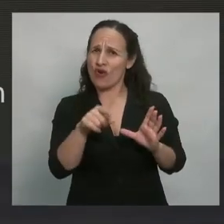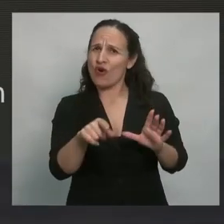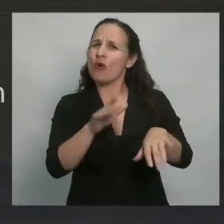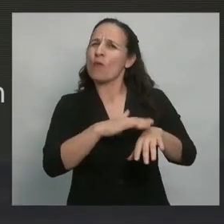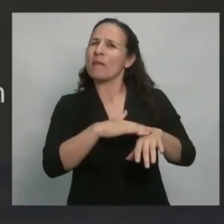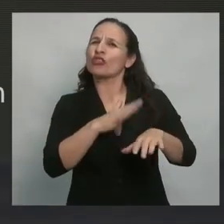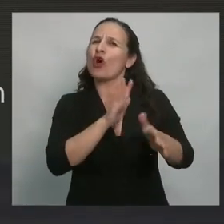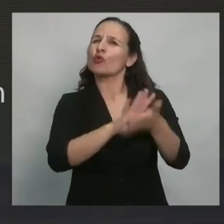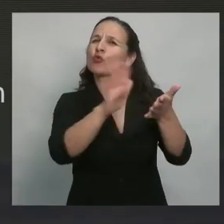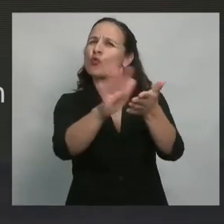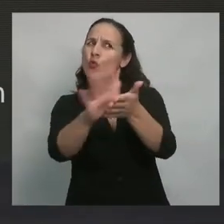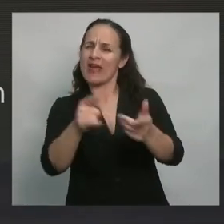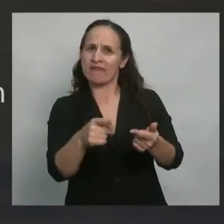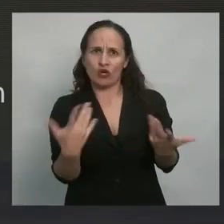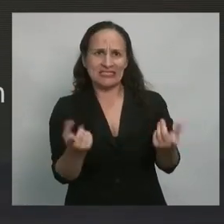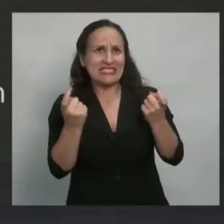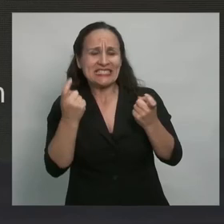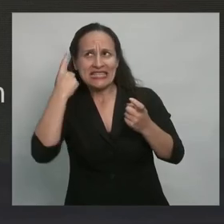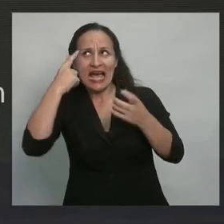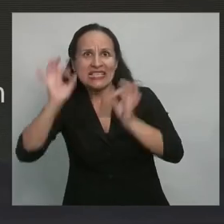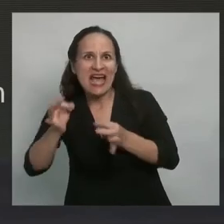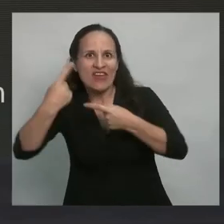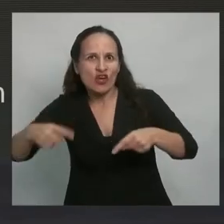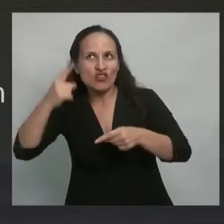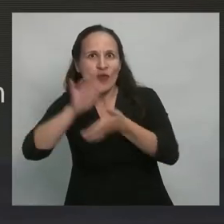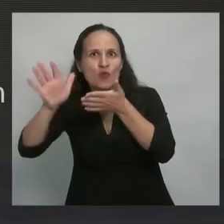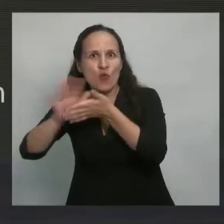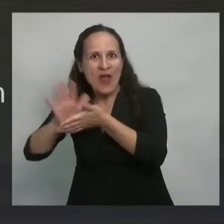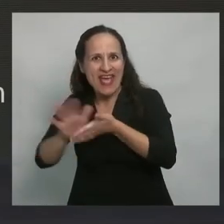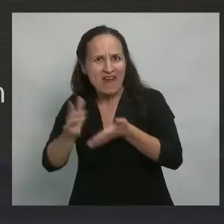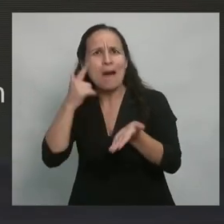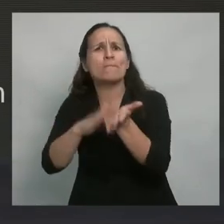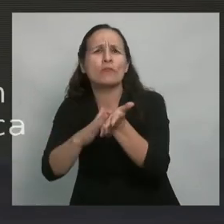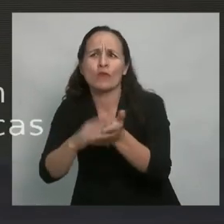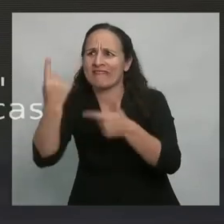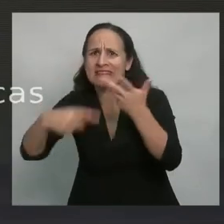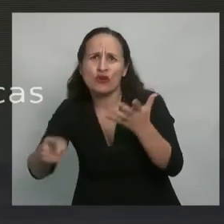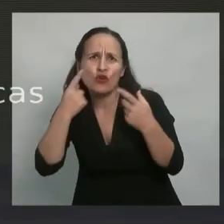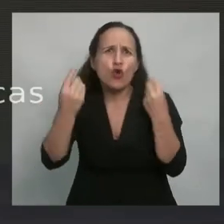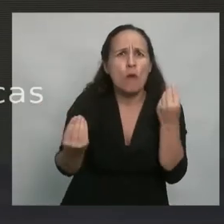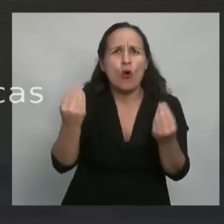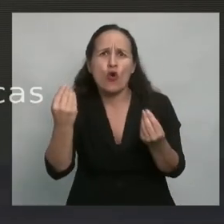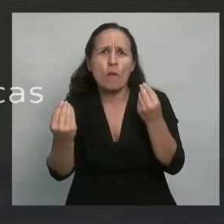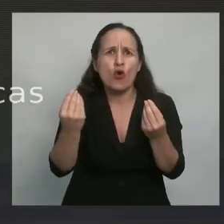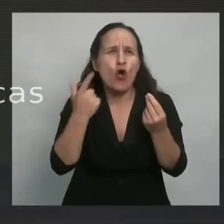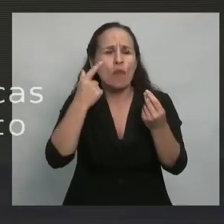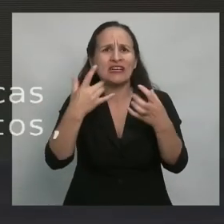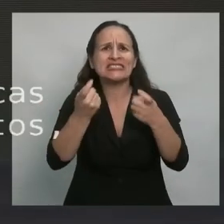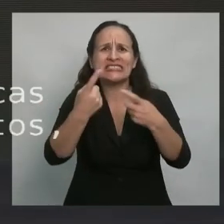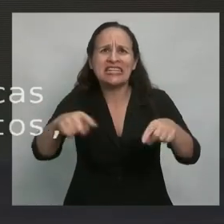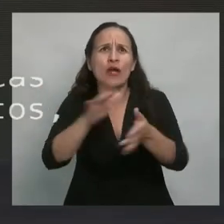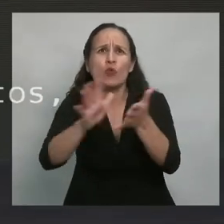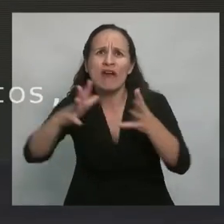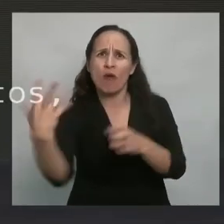are experimental and exploratory in how we try to reach this knowledge, and we support